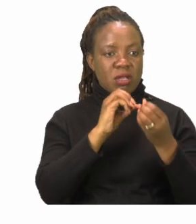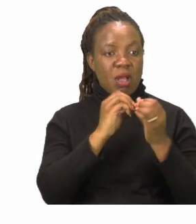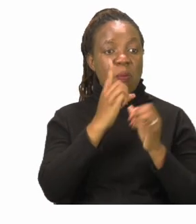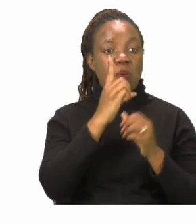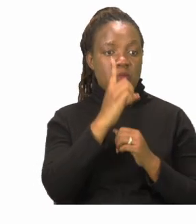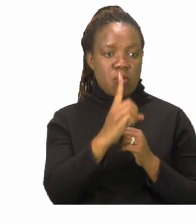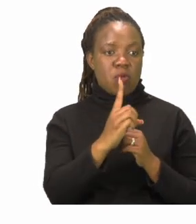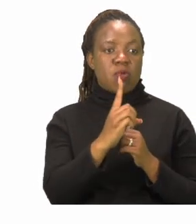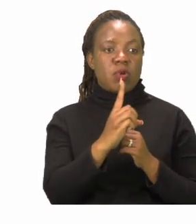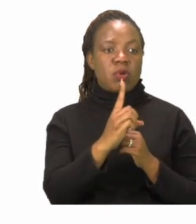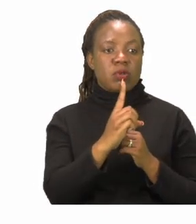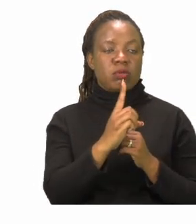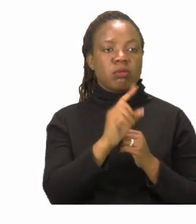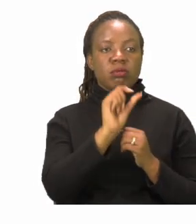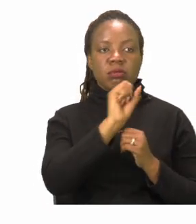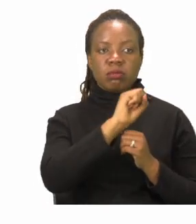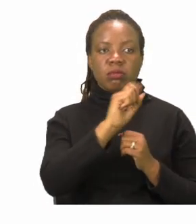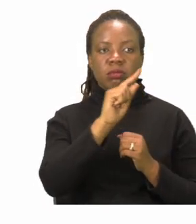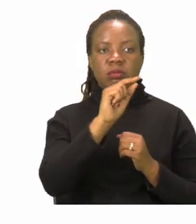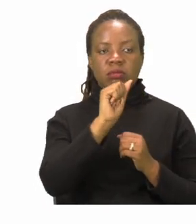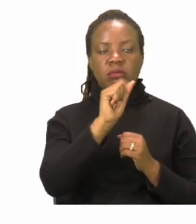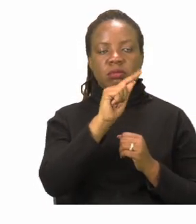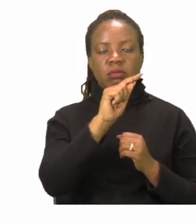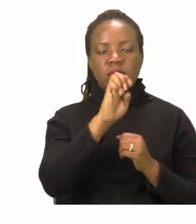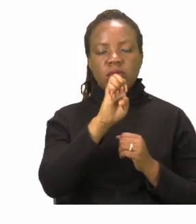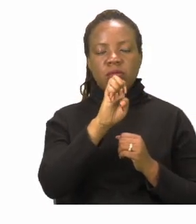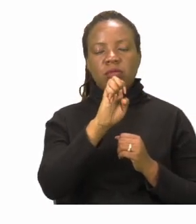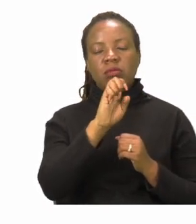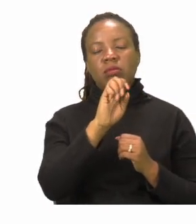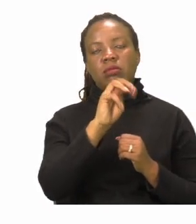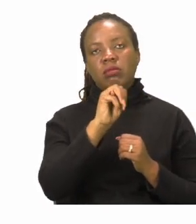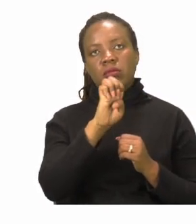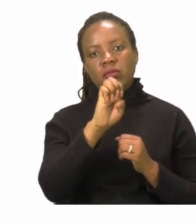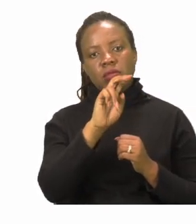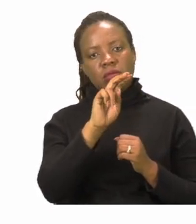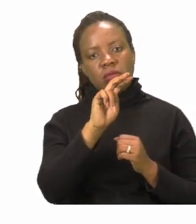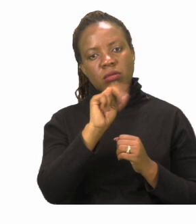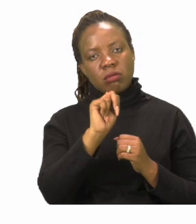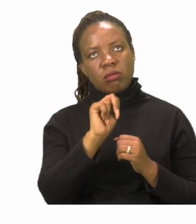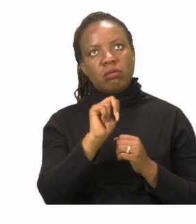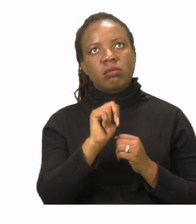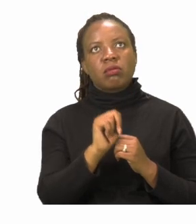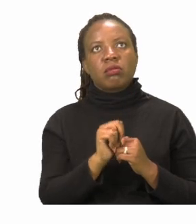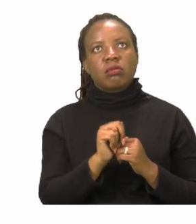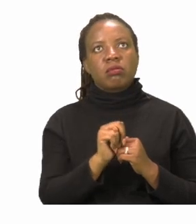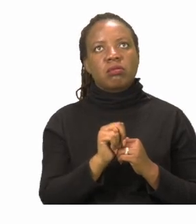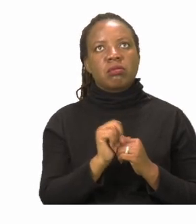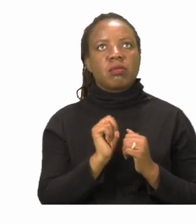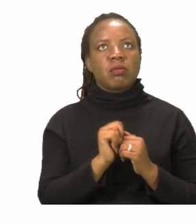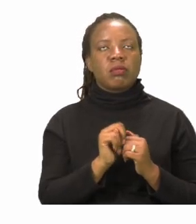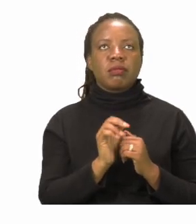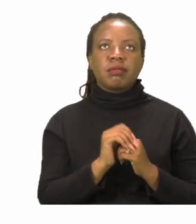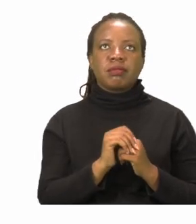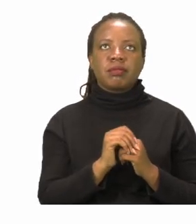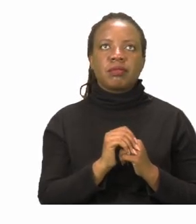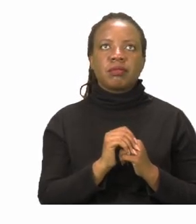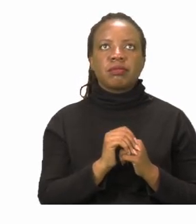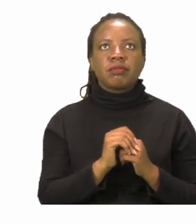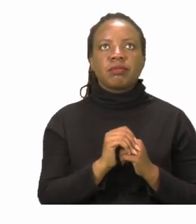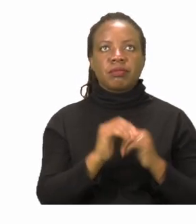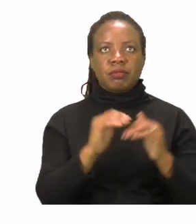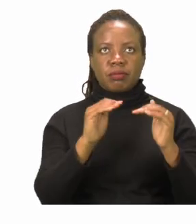a statement. Another kind of sentence is a command. Now, a command